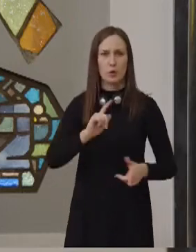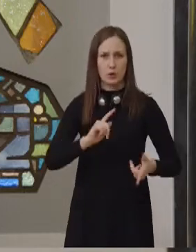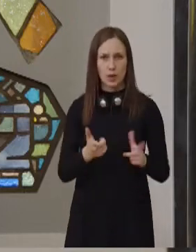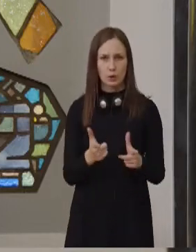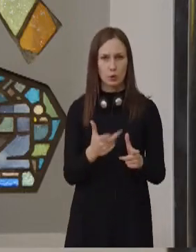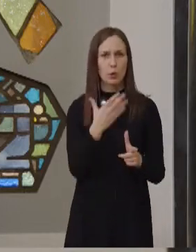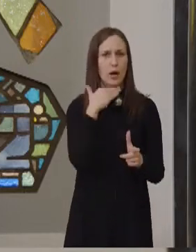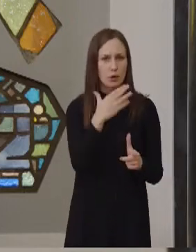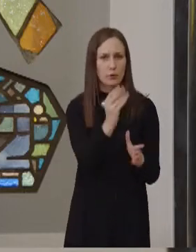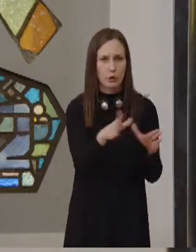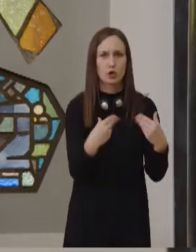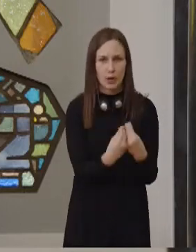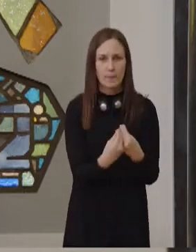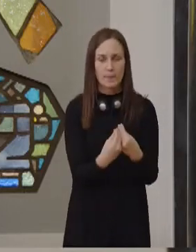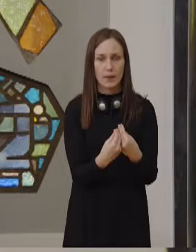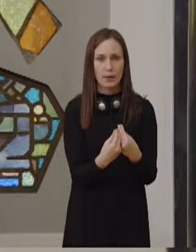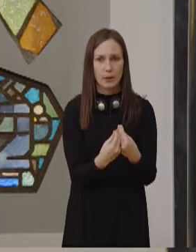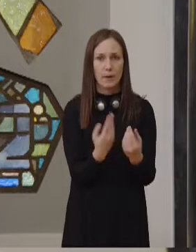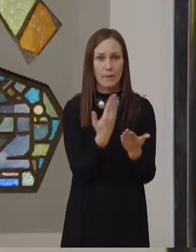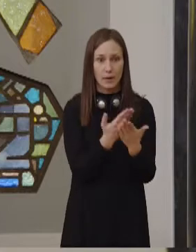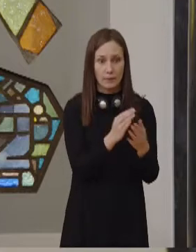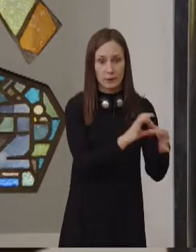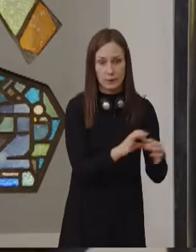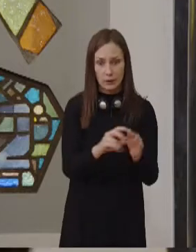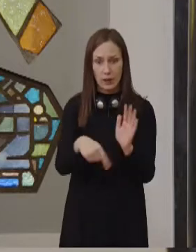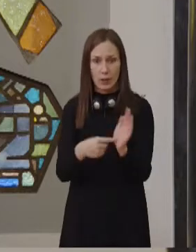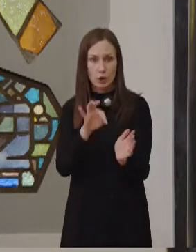Well, no opinion is needed. So,